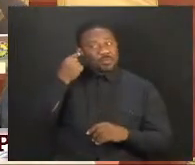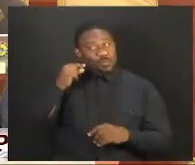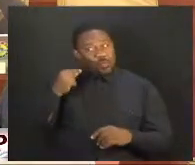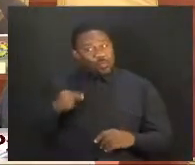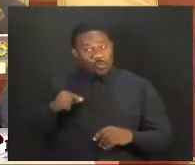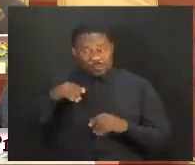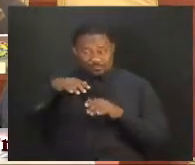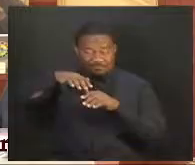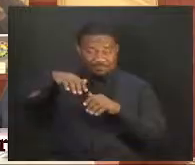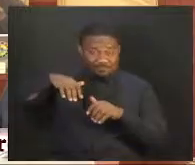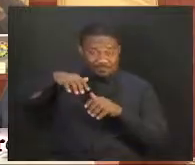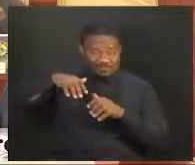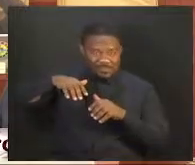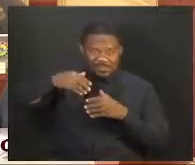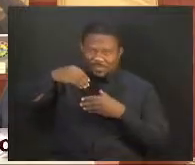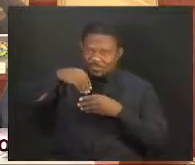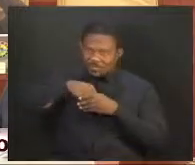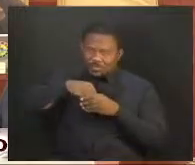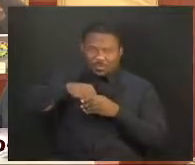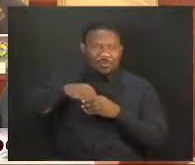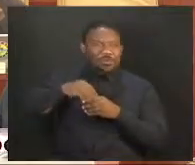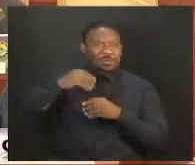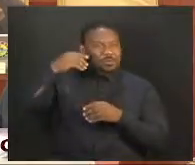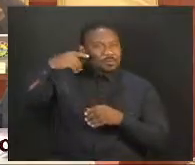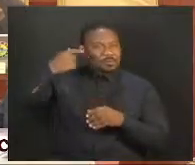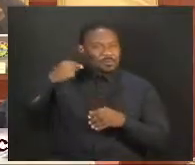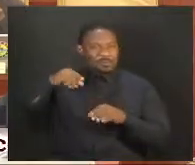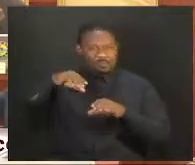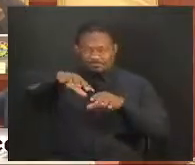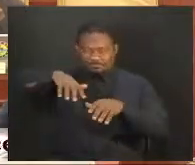Speaker, including Galamsey.